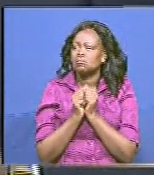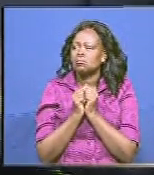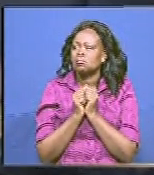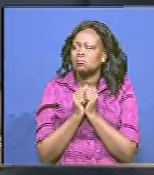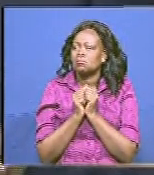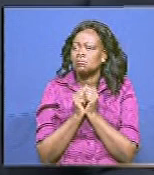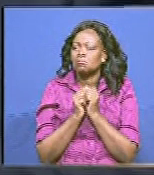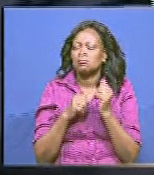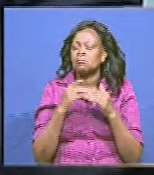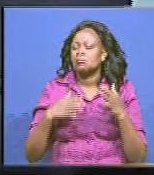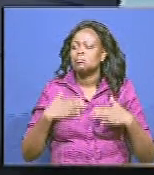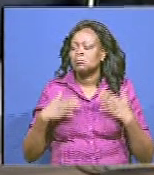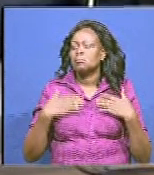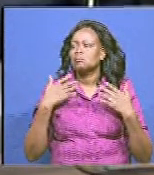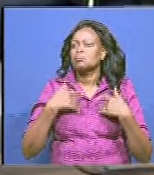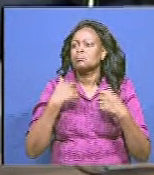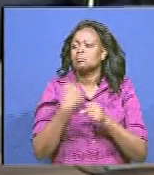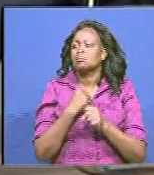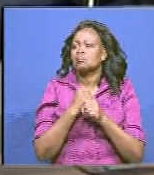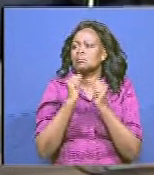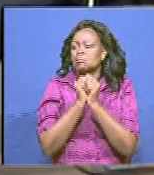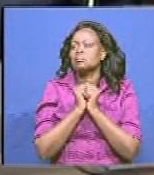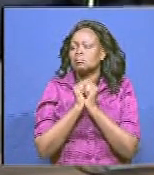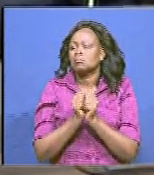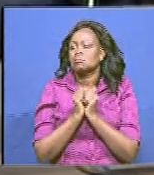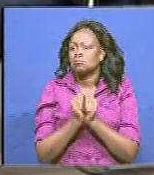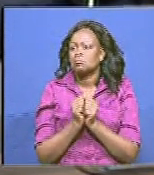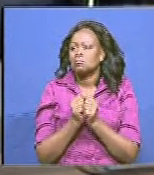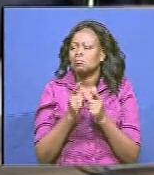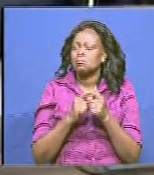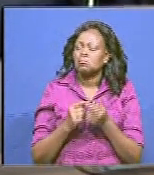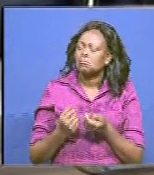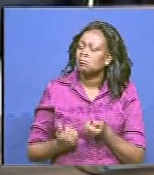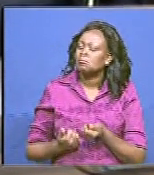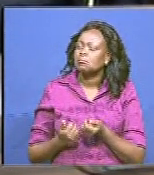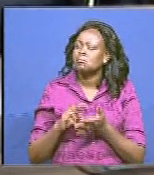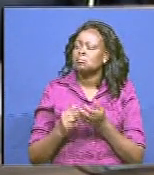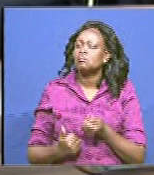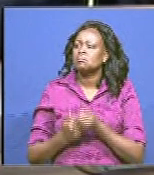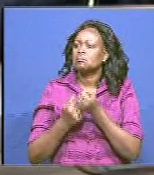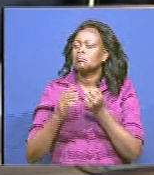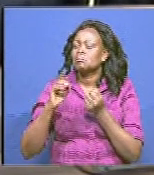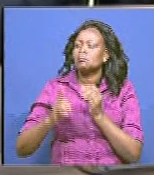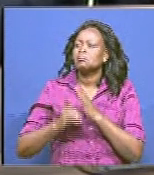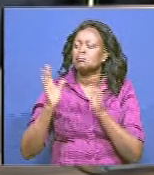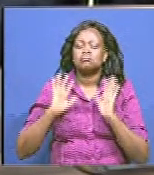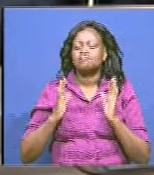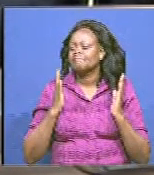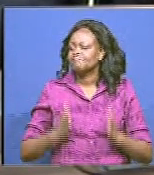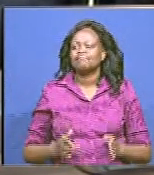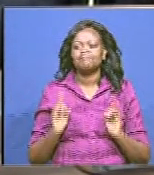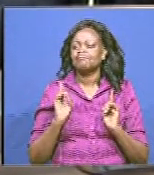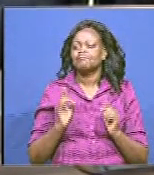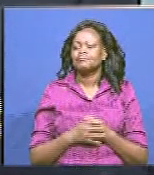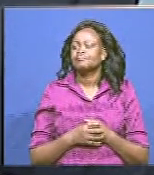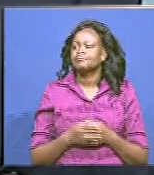take pride and say we have done it. So you don't support the ward development? I don't. Personally, I think that one